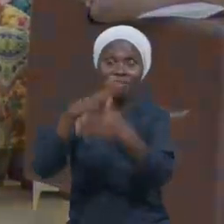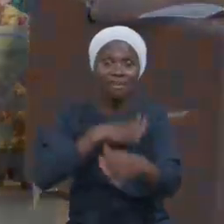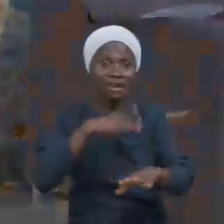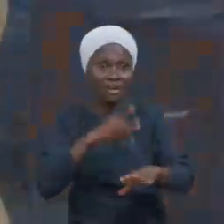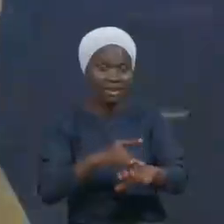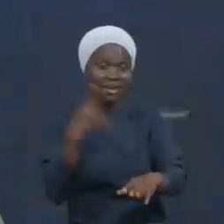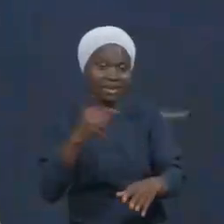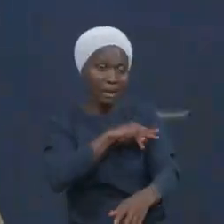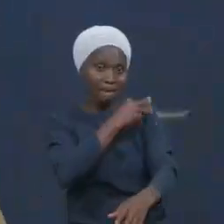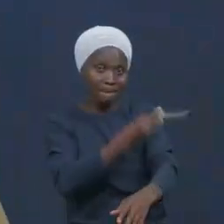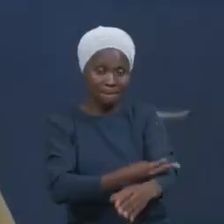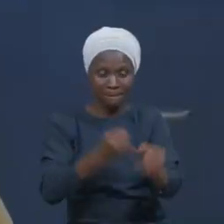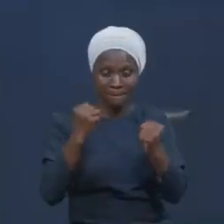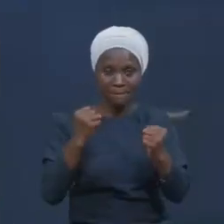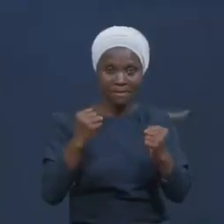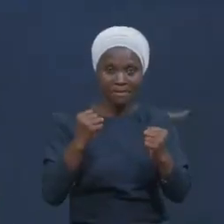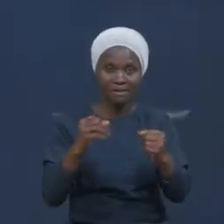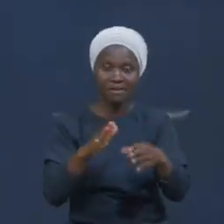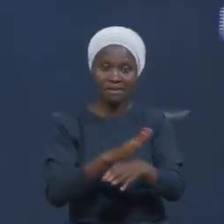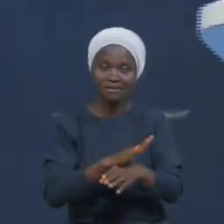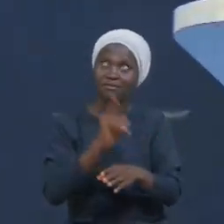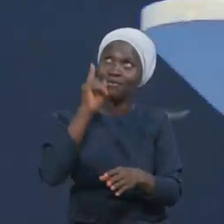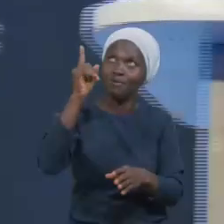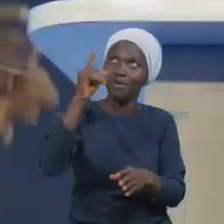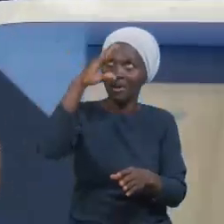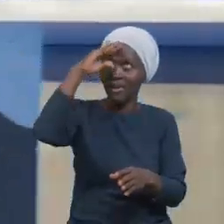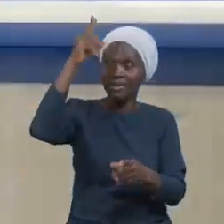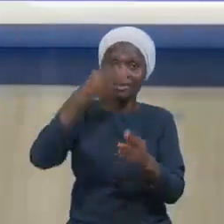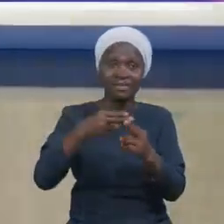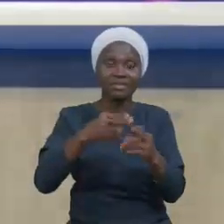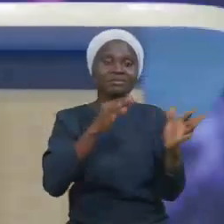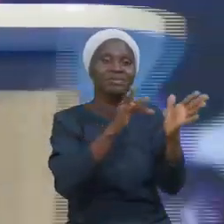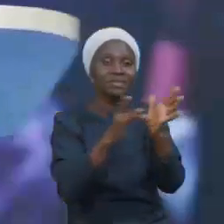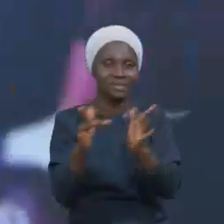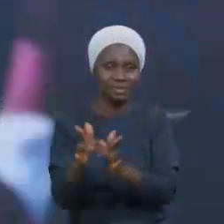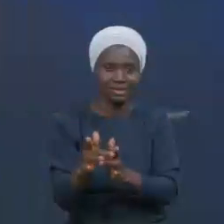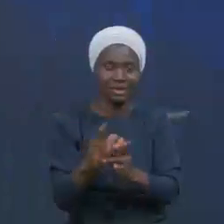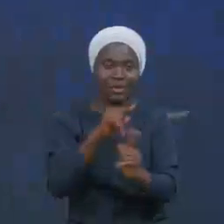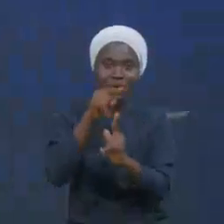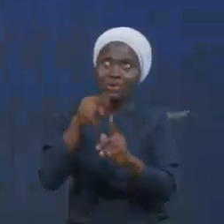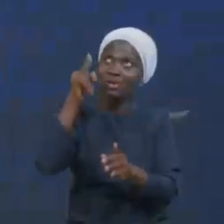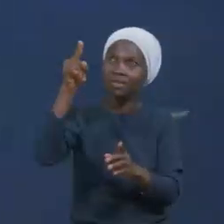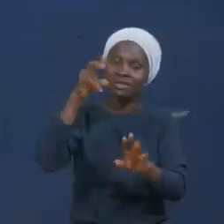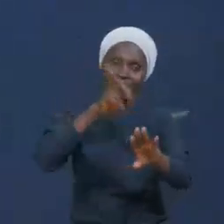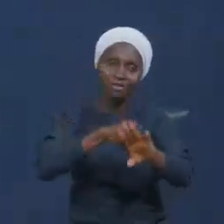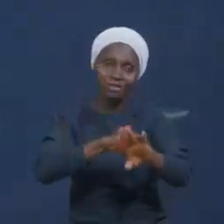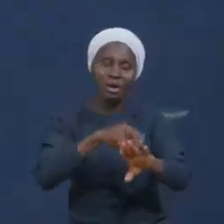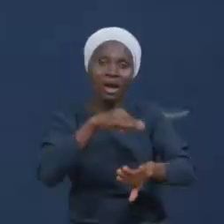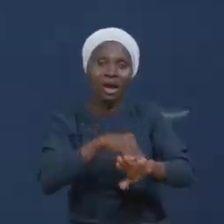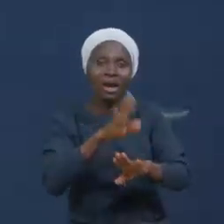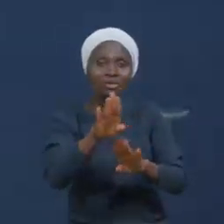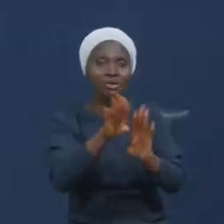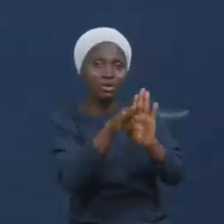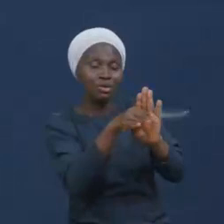mighty, powerful one, his name is Jesus. When he knocks at your door and he wants to give you